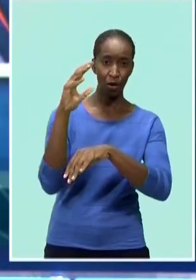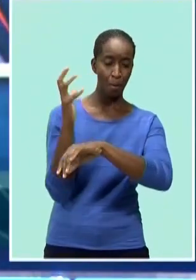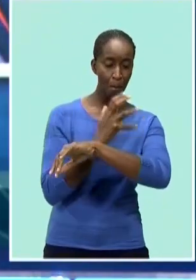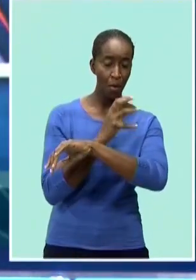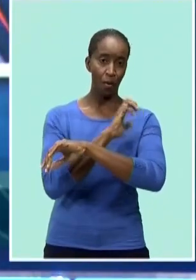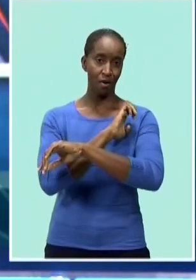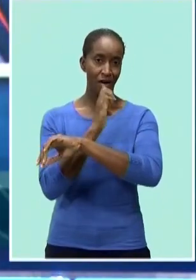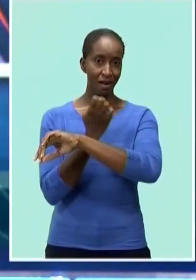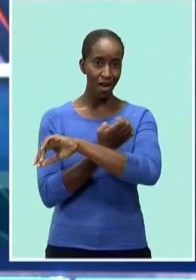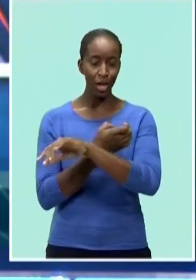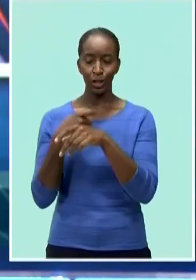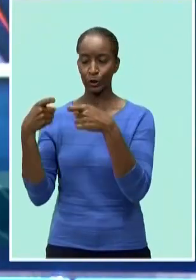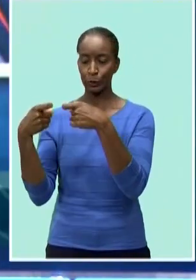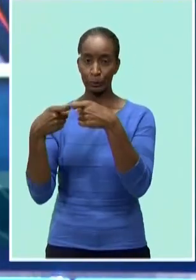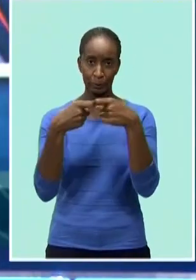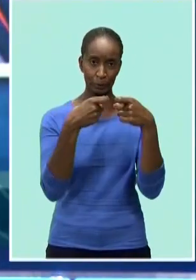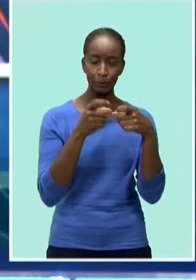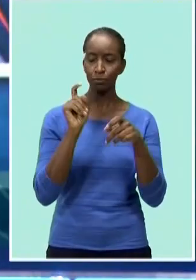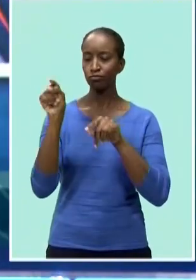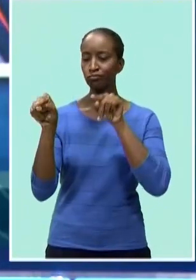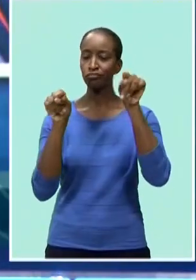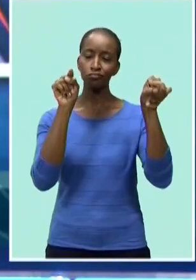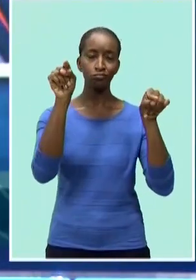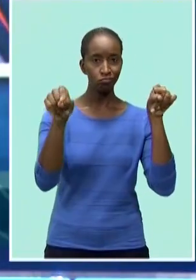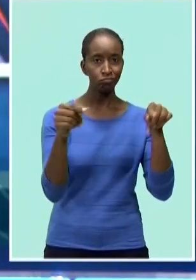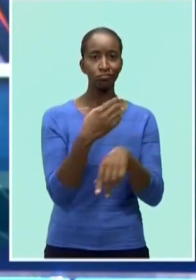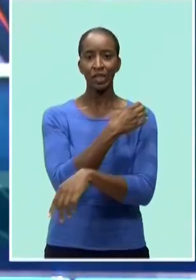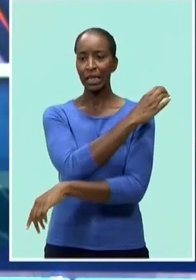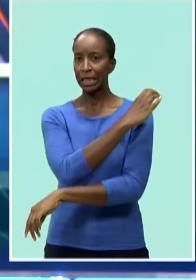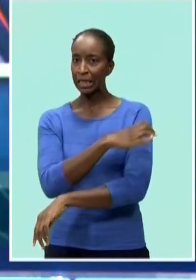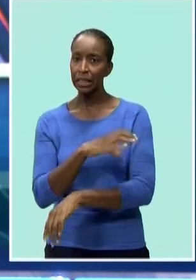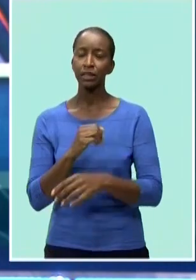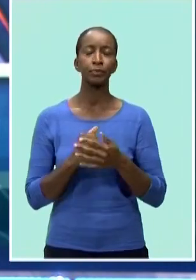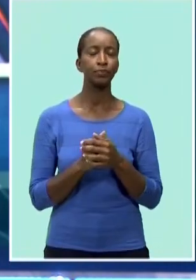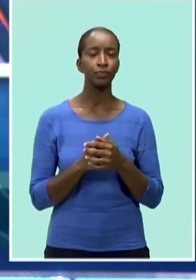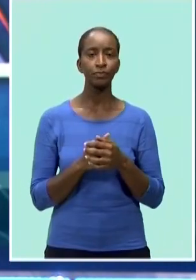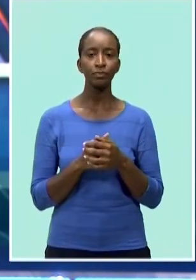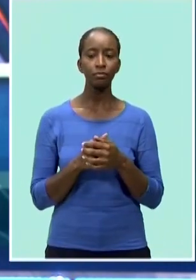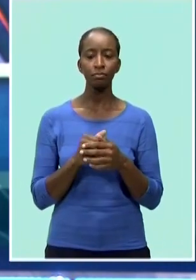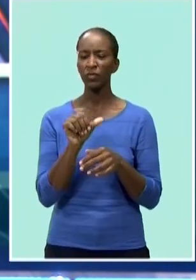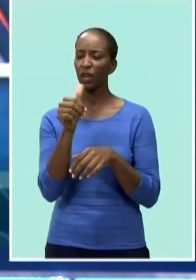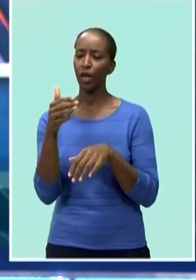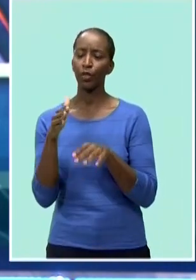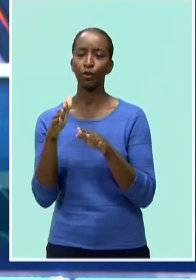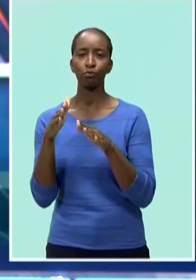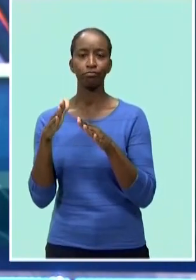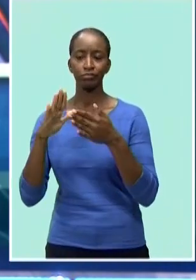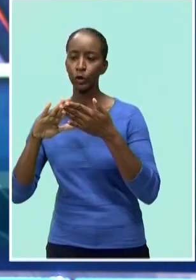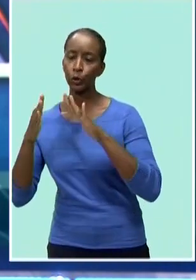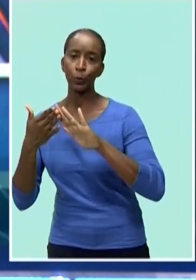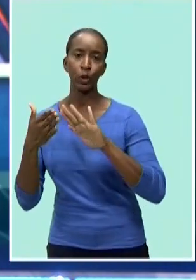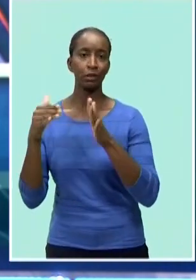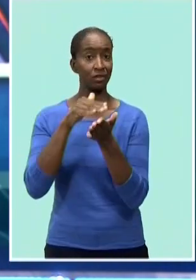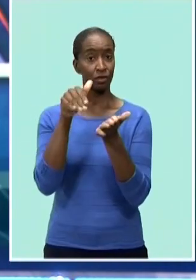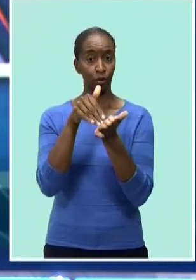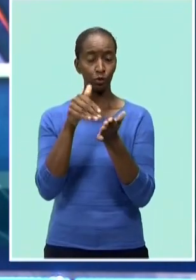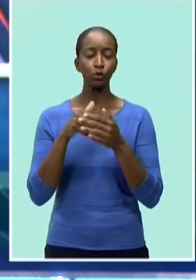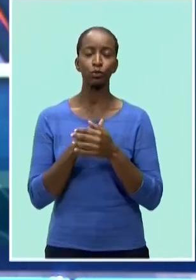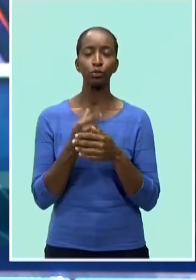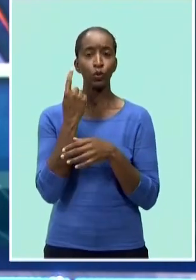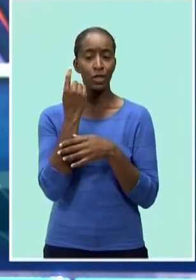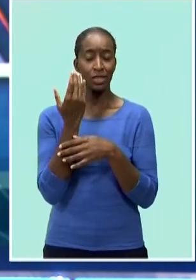9 polyclinics. Speaking from a Flip the Switch ceremony at the Ivy Community Center, Minister of Energy and Water Resources Wilfred Abrams says